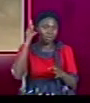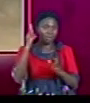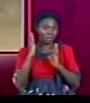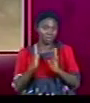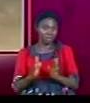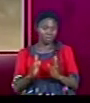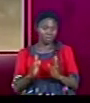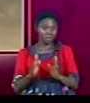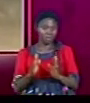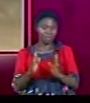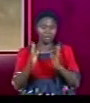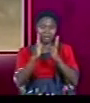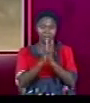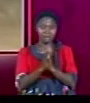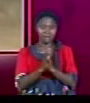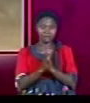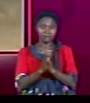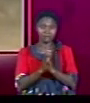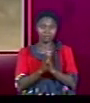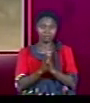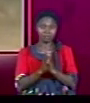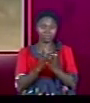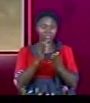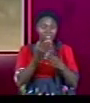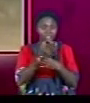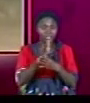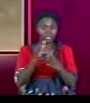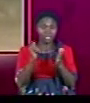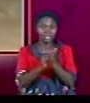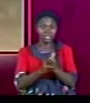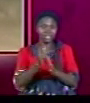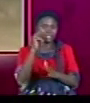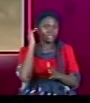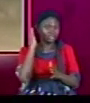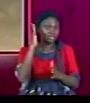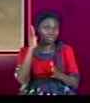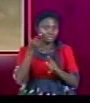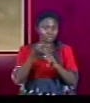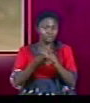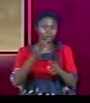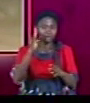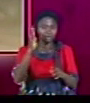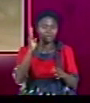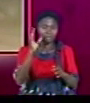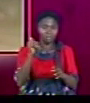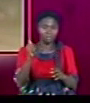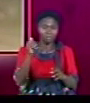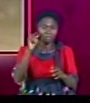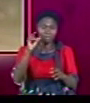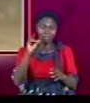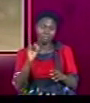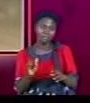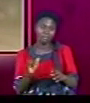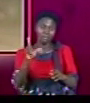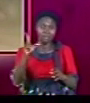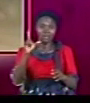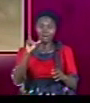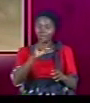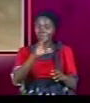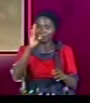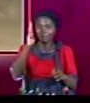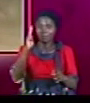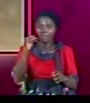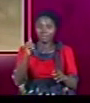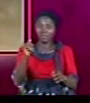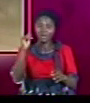Bayelsa and mentioned that every pain, every body pain anywhere is gone, he checked up after the prayer and that